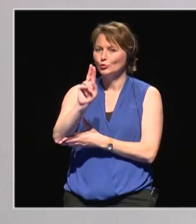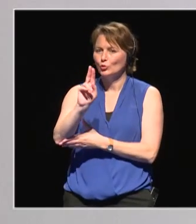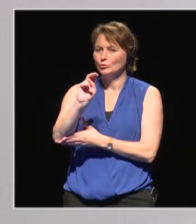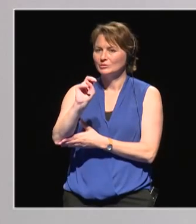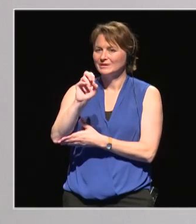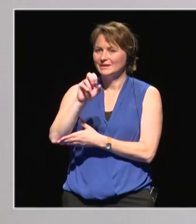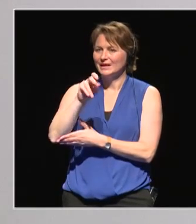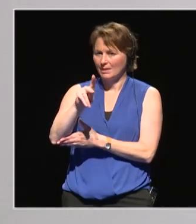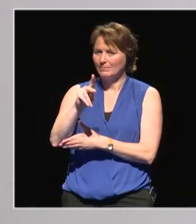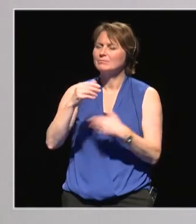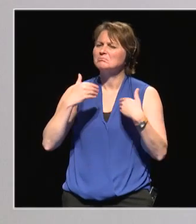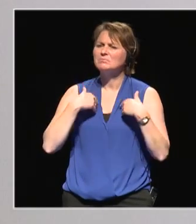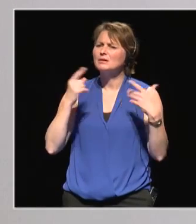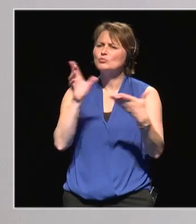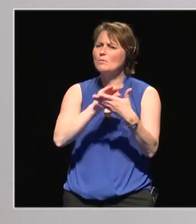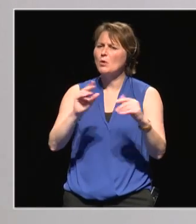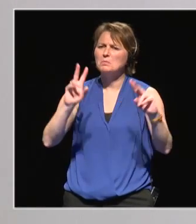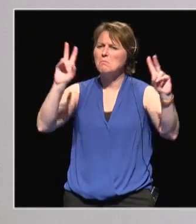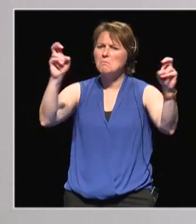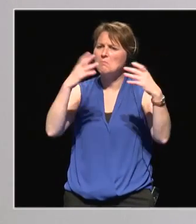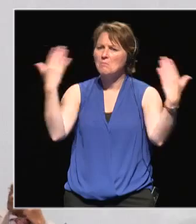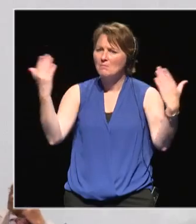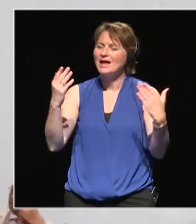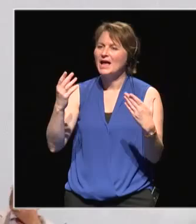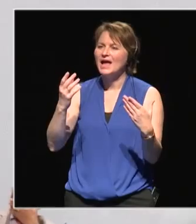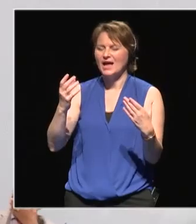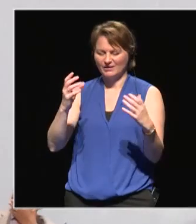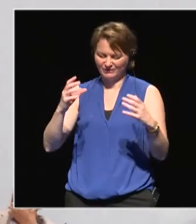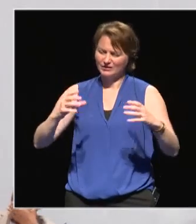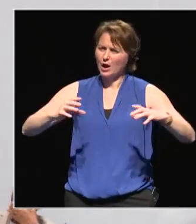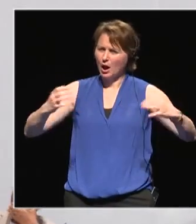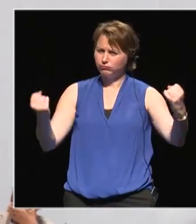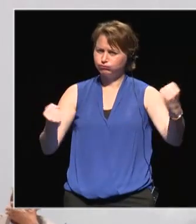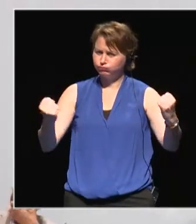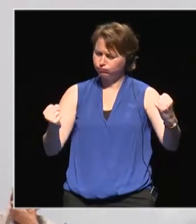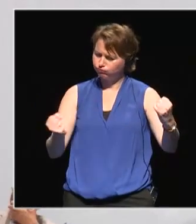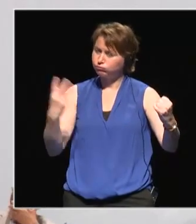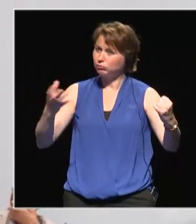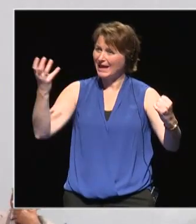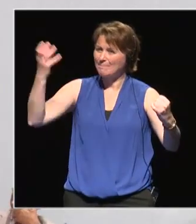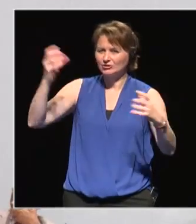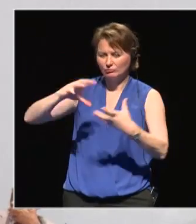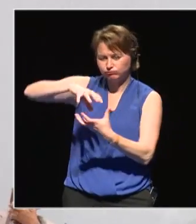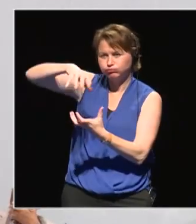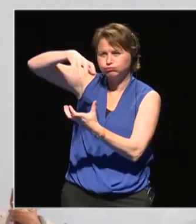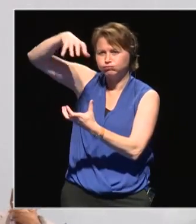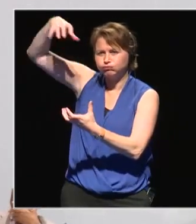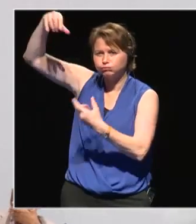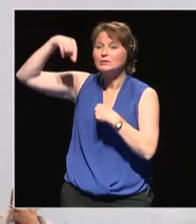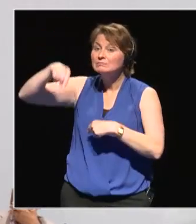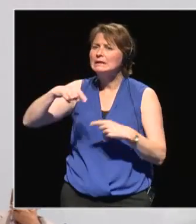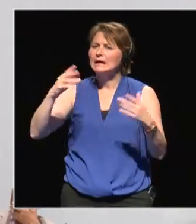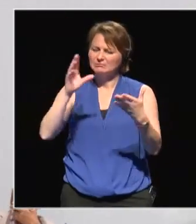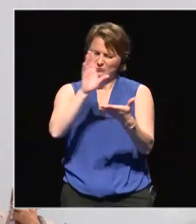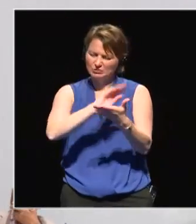report. The takeaway from this graph is that if you take account of all the current